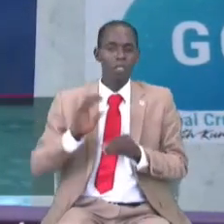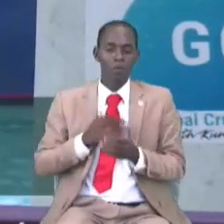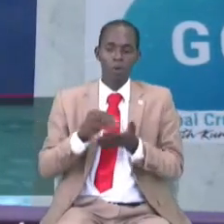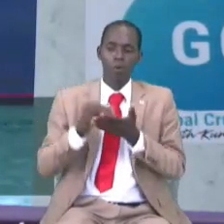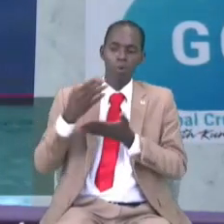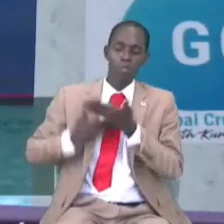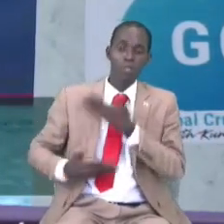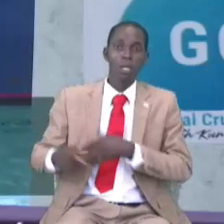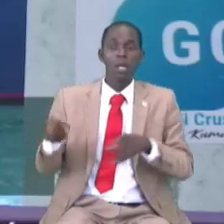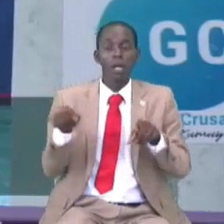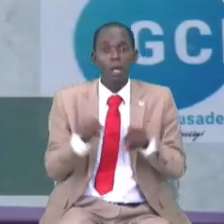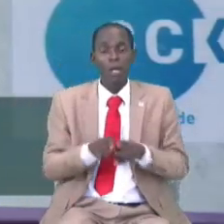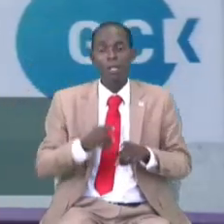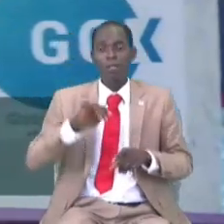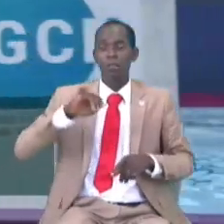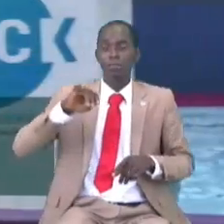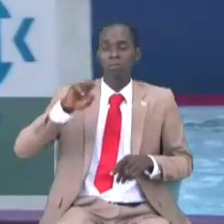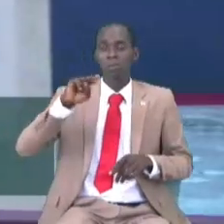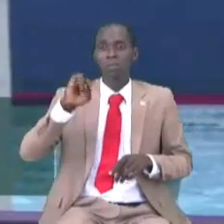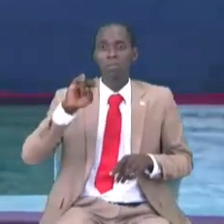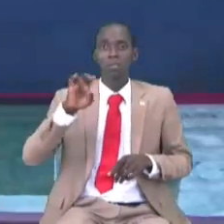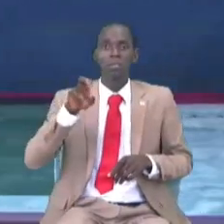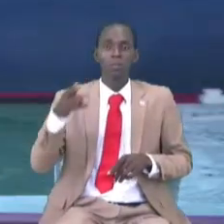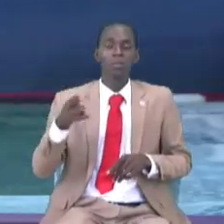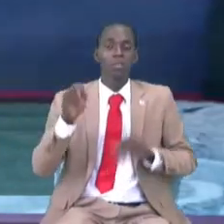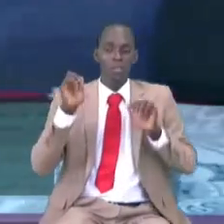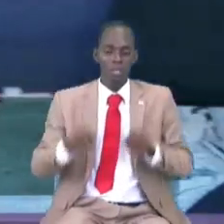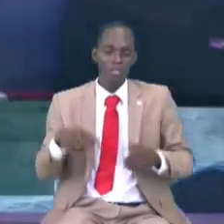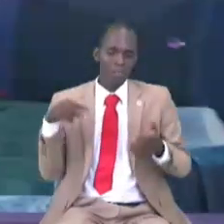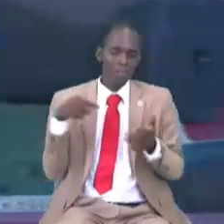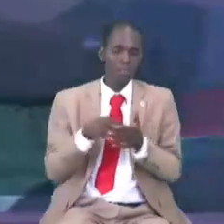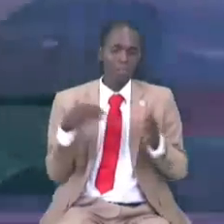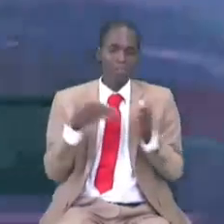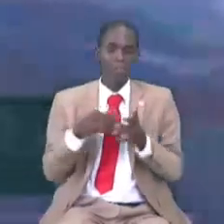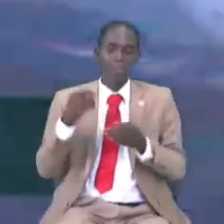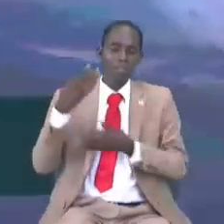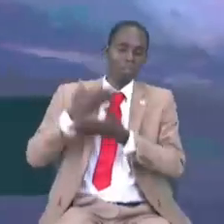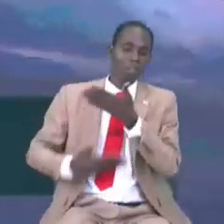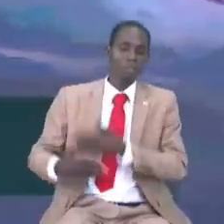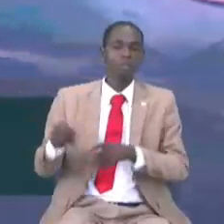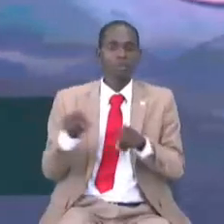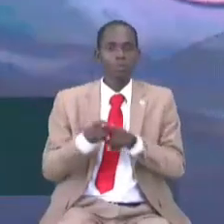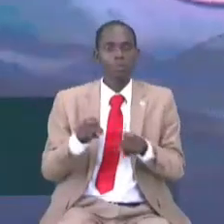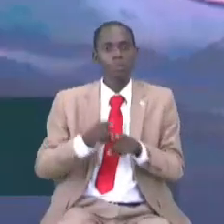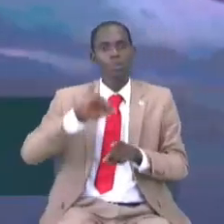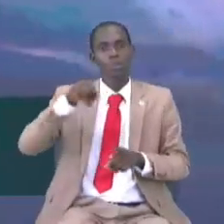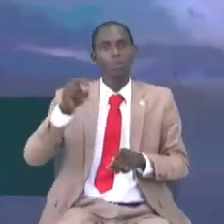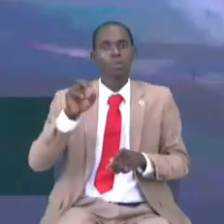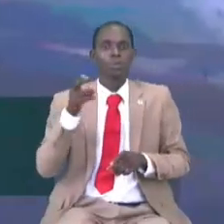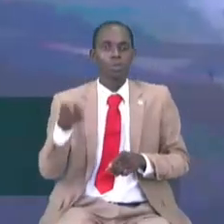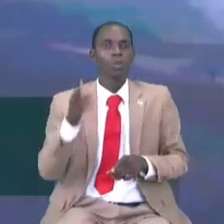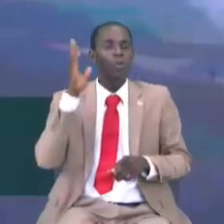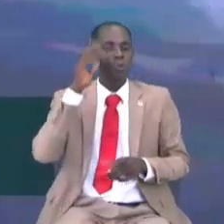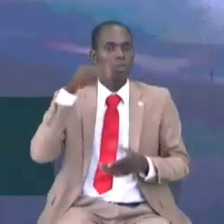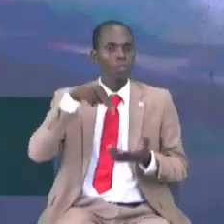generation, Jonah will stand against the preachers, the pastors who